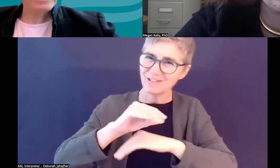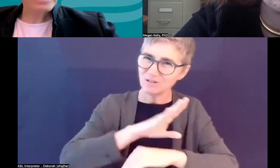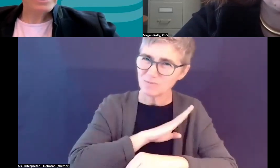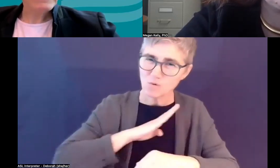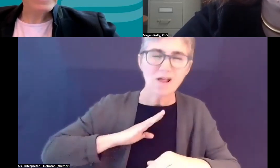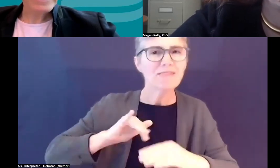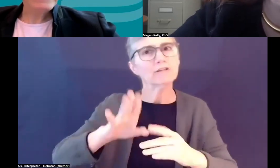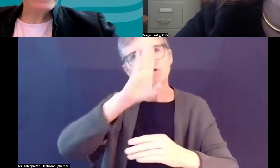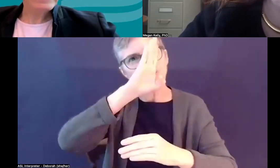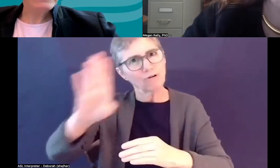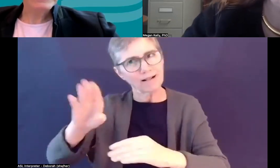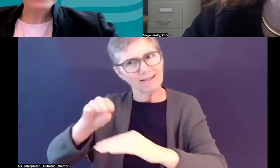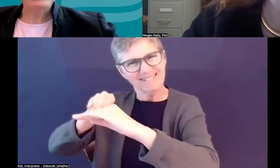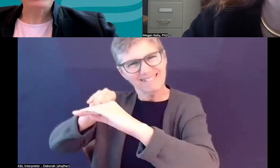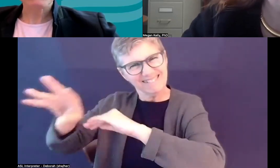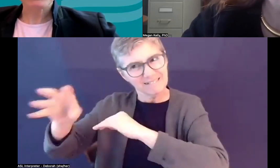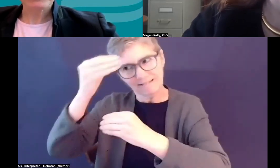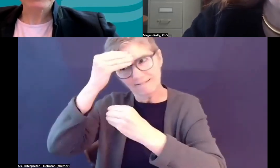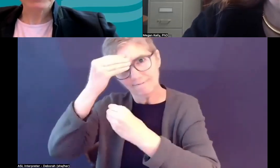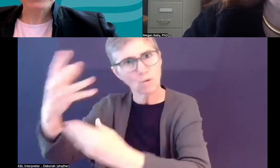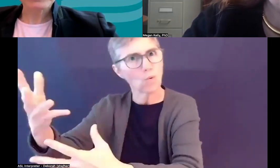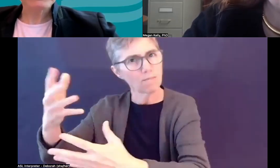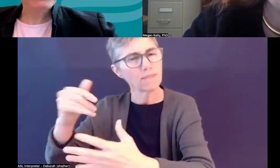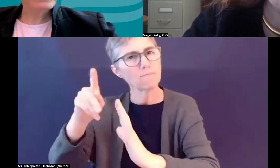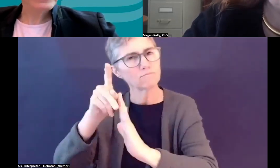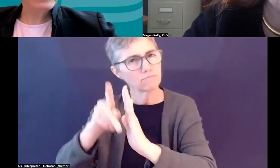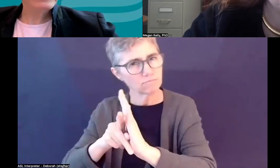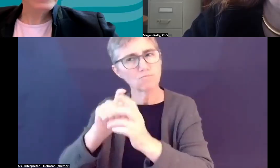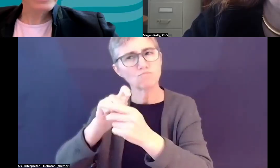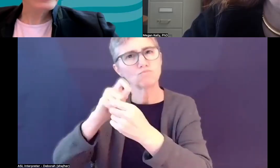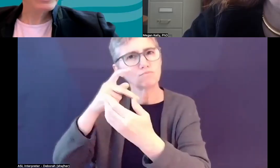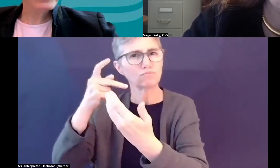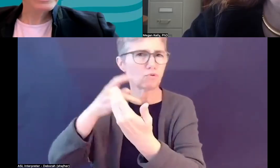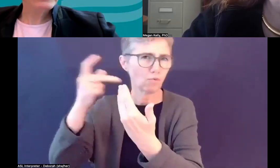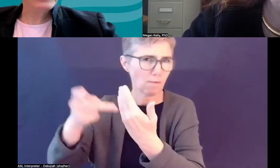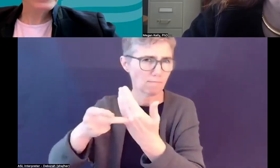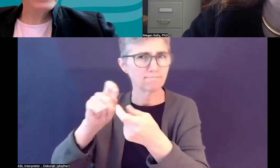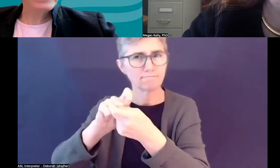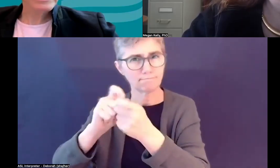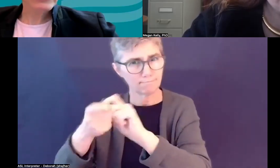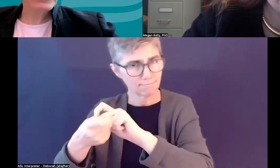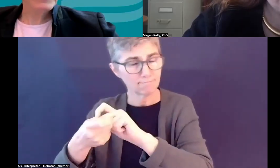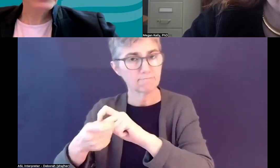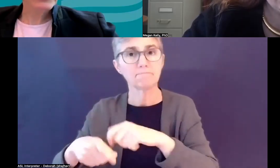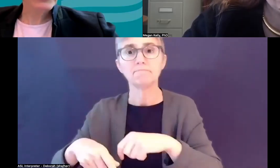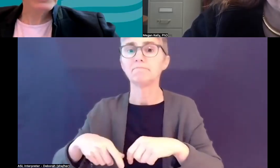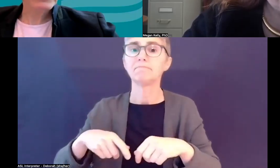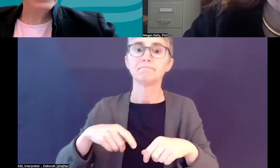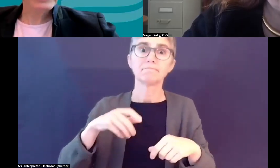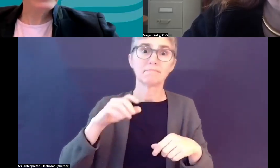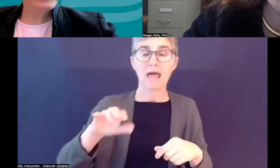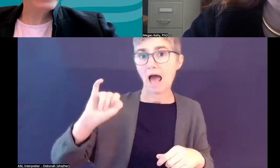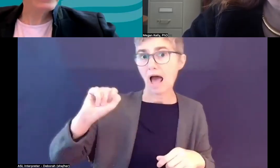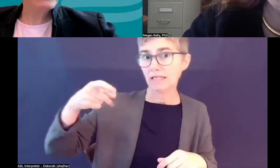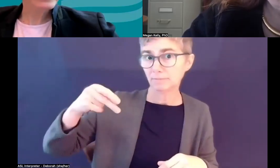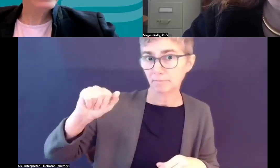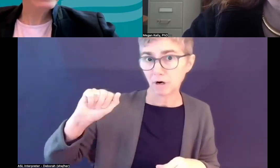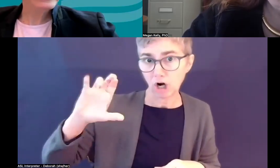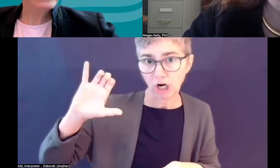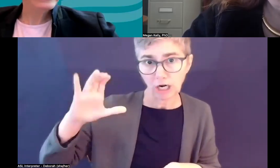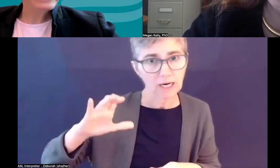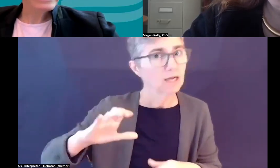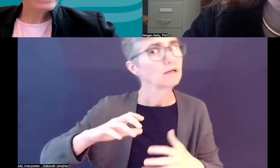policies. And the amazing support, of course, of the iSPARC Technical Assistance Center to make sure things were done at a